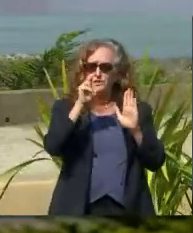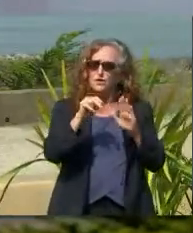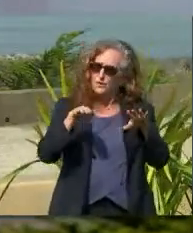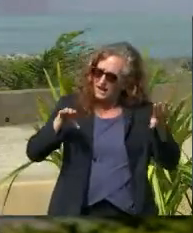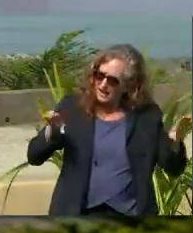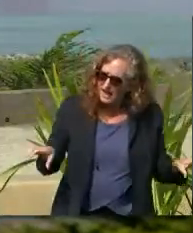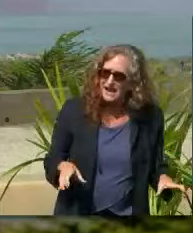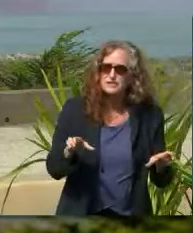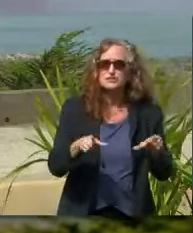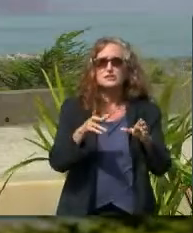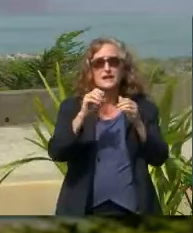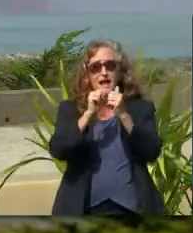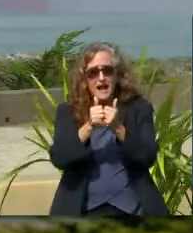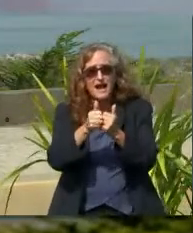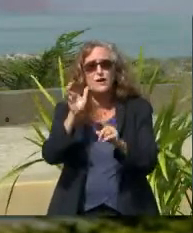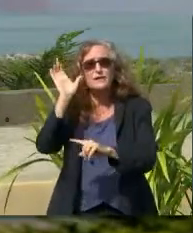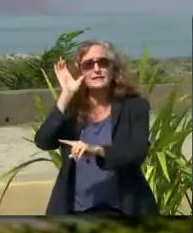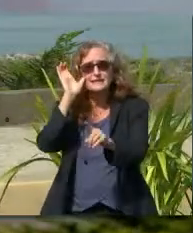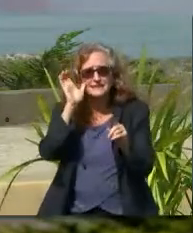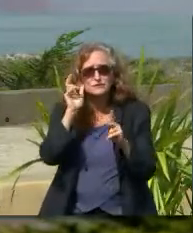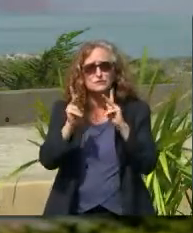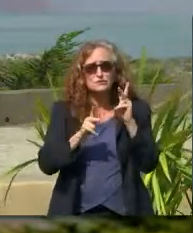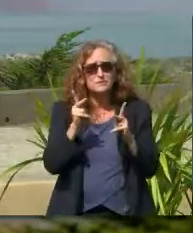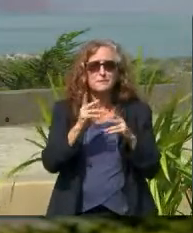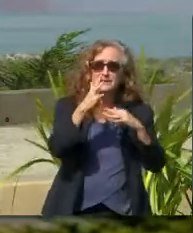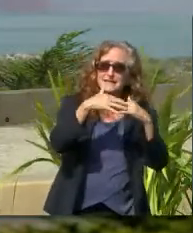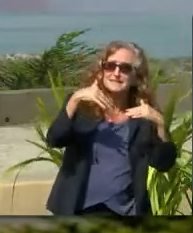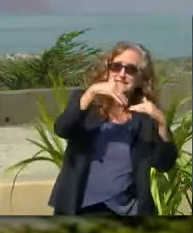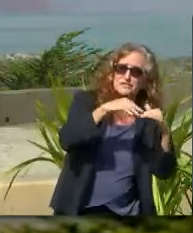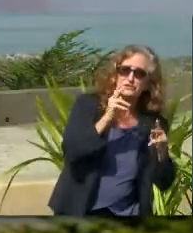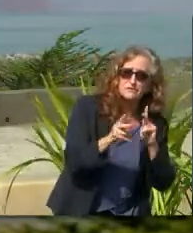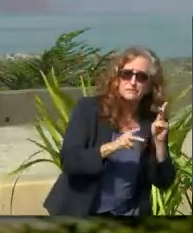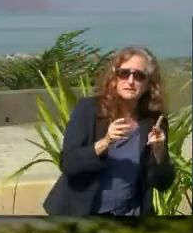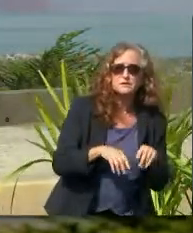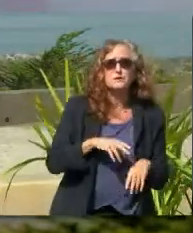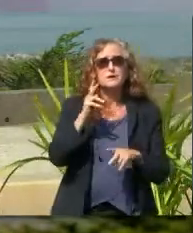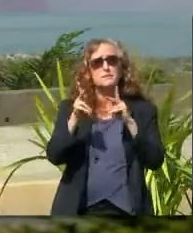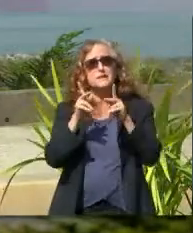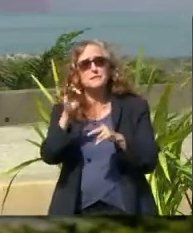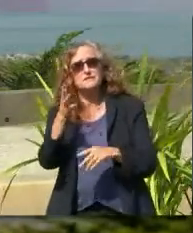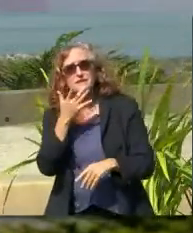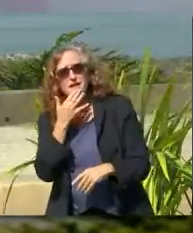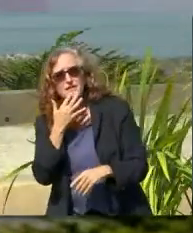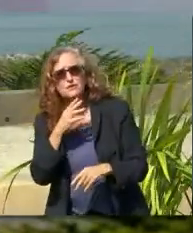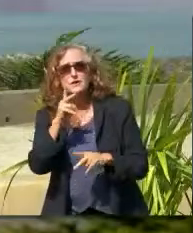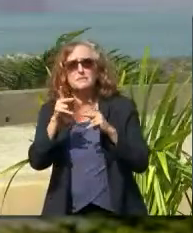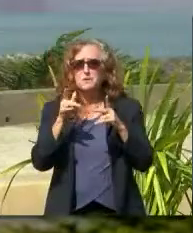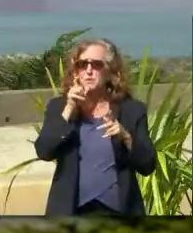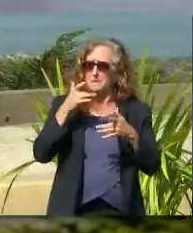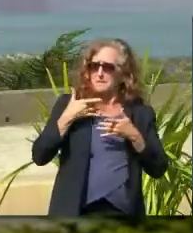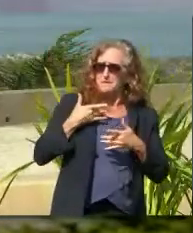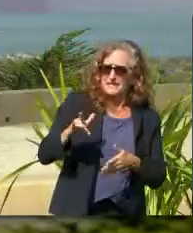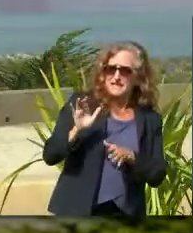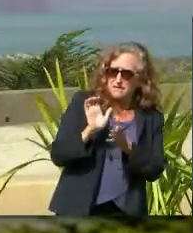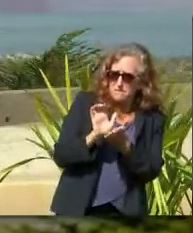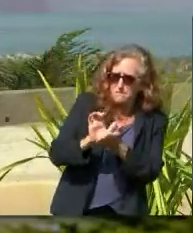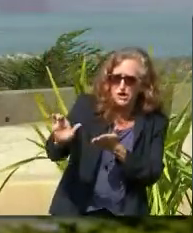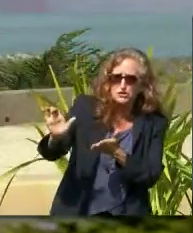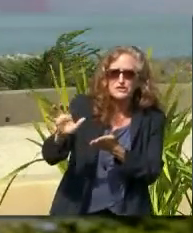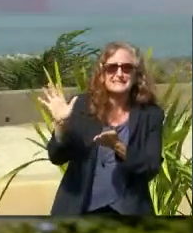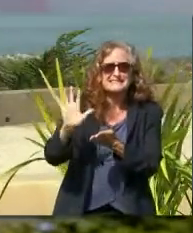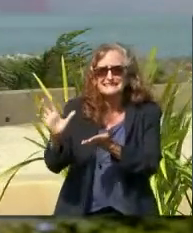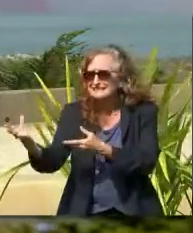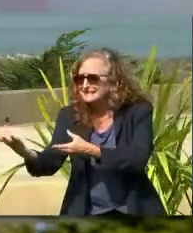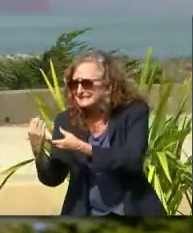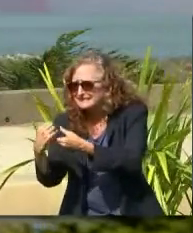by listening to people, Indigenous people, people of color, people who are marginalized in our society today, and saying, how do we lift everyone